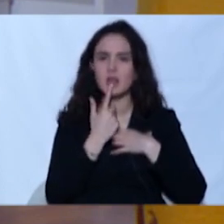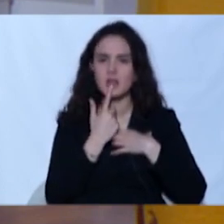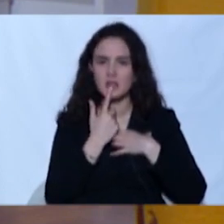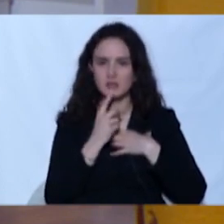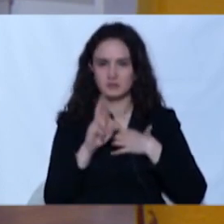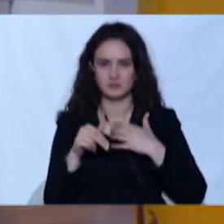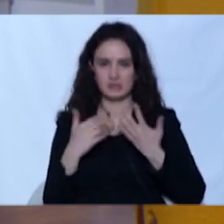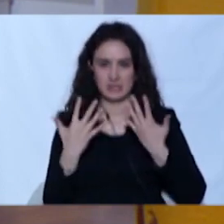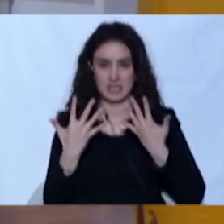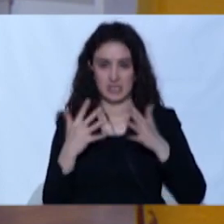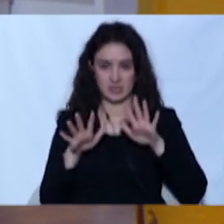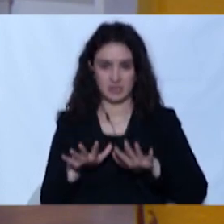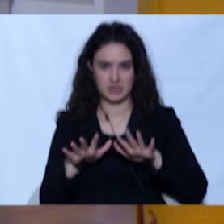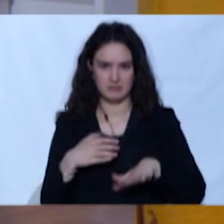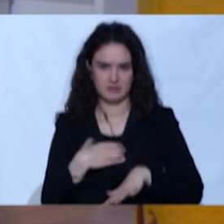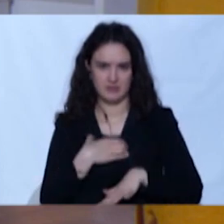and terrible toes."